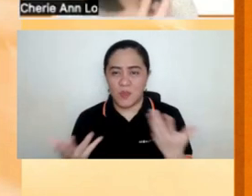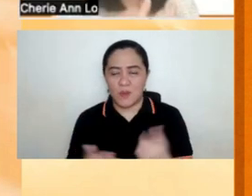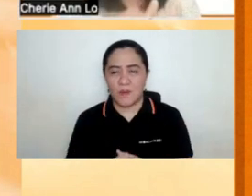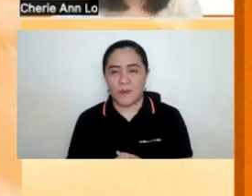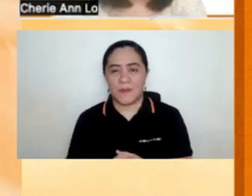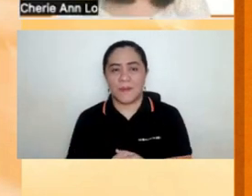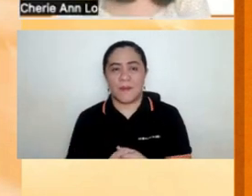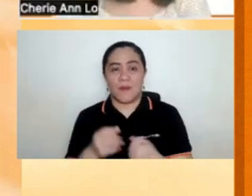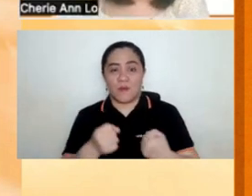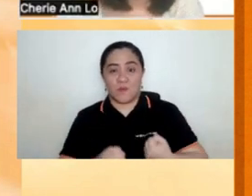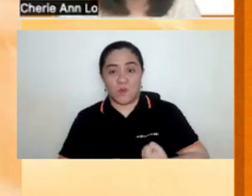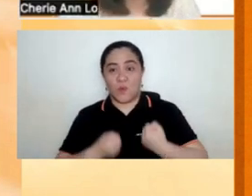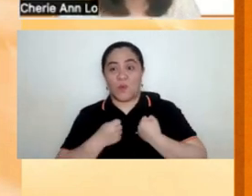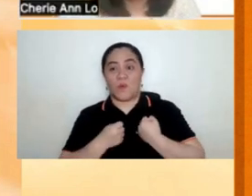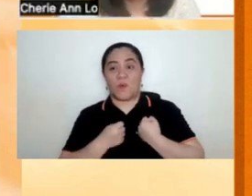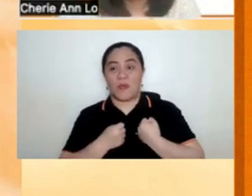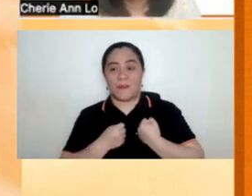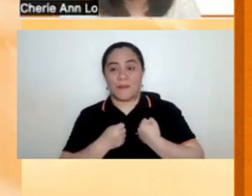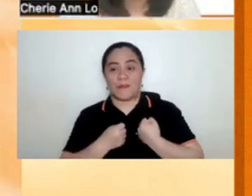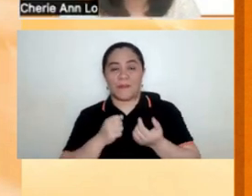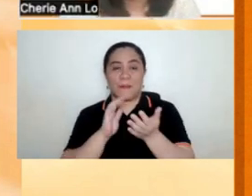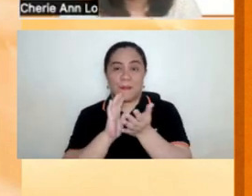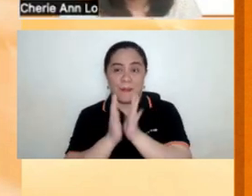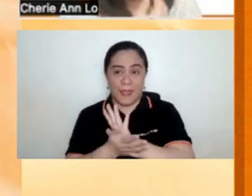the survival mode part of ourselves